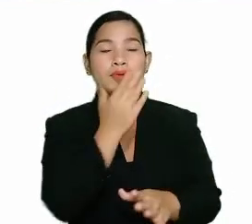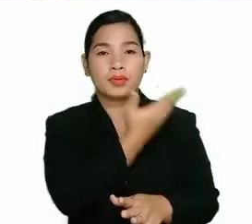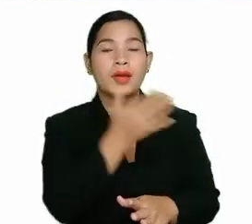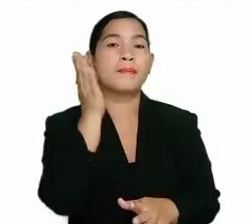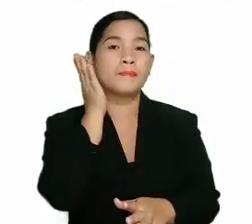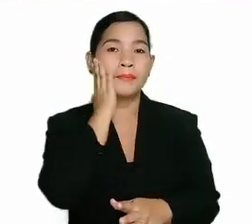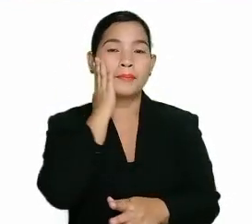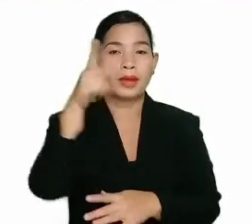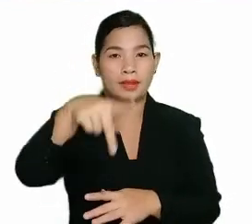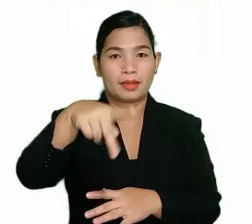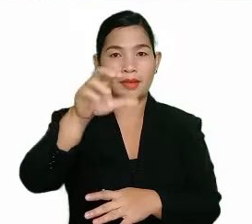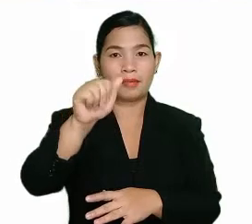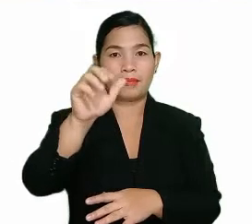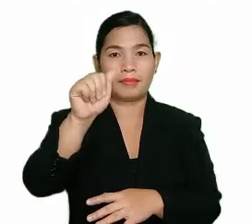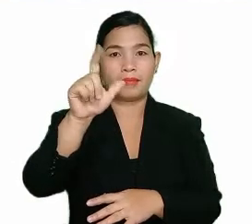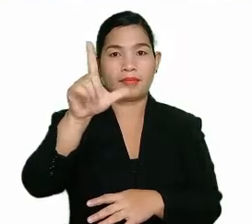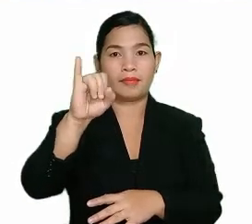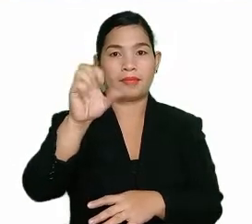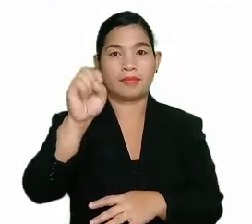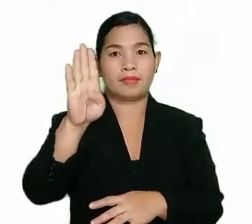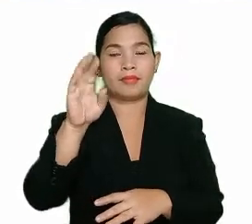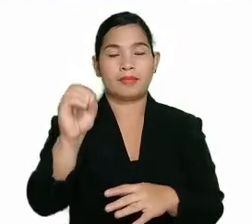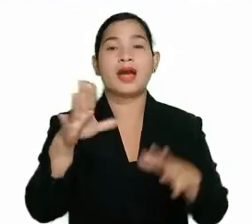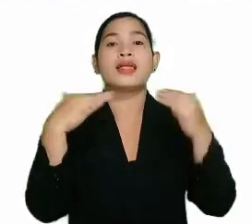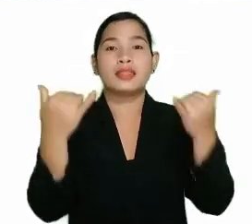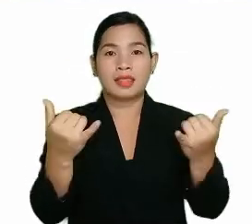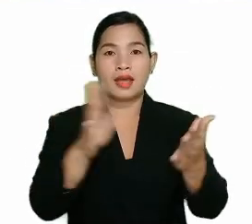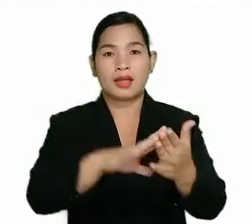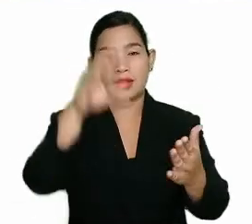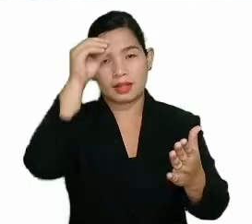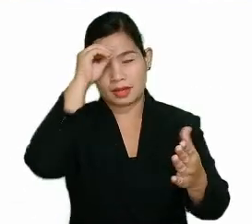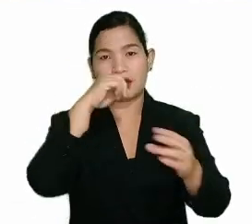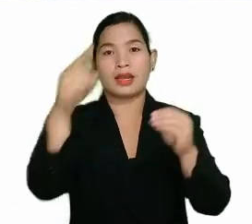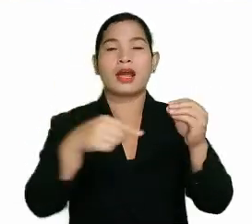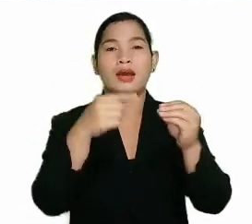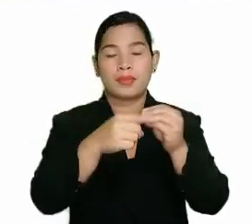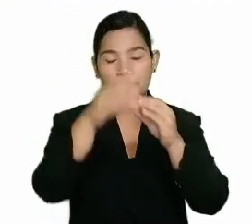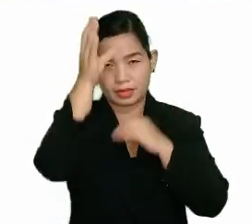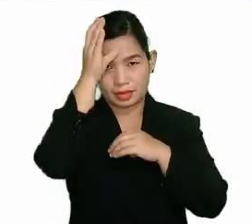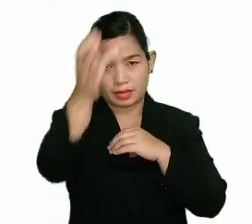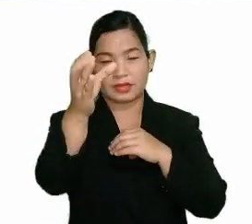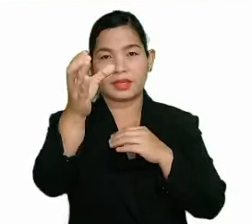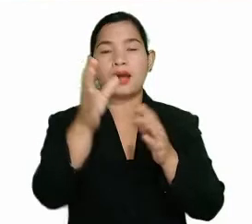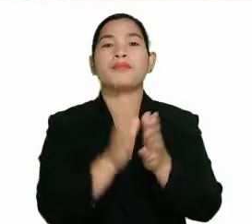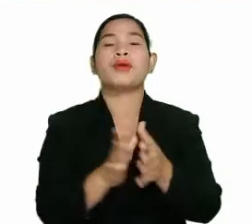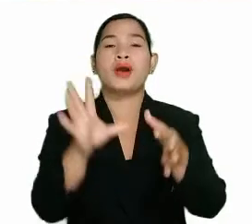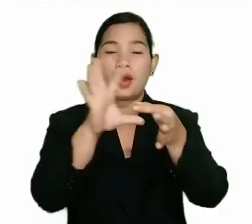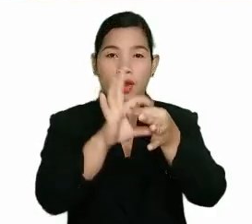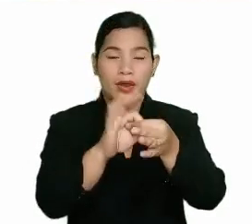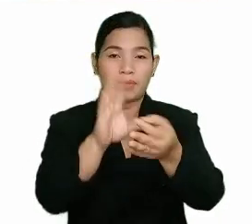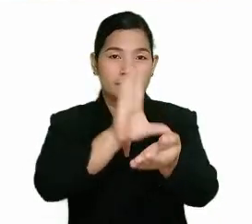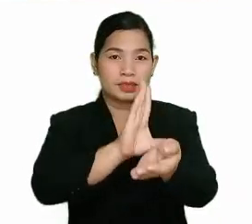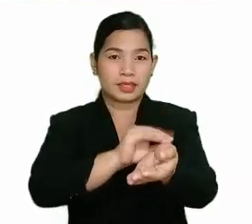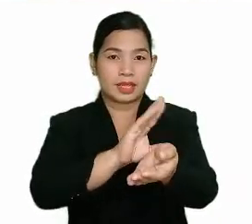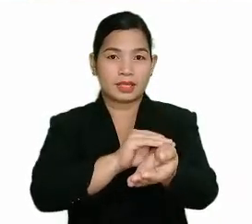Mrs. April Irish B. Paalisbo, and today you will be learning about the concepts of